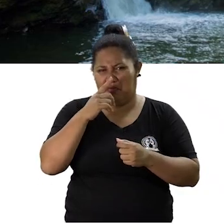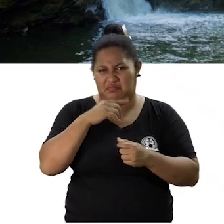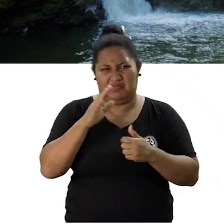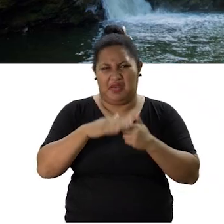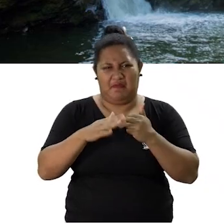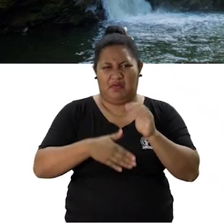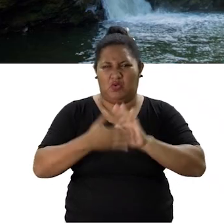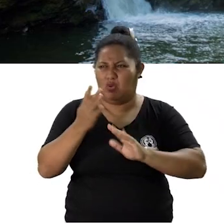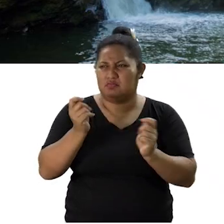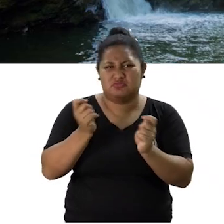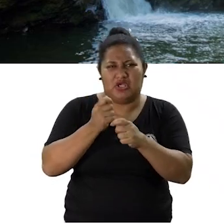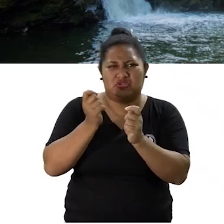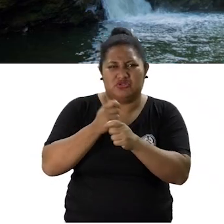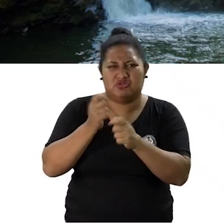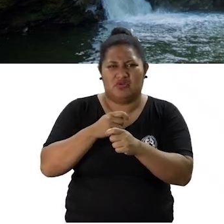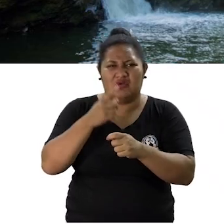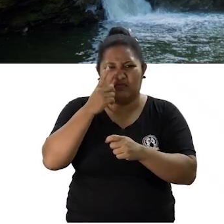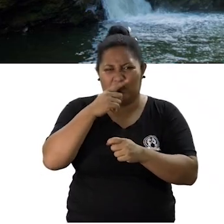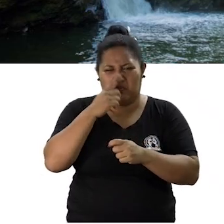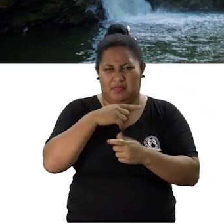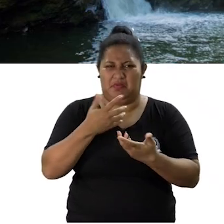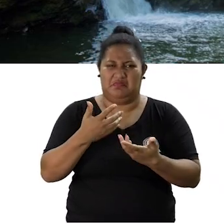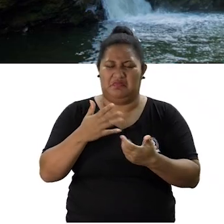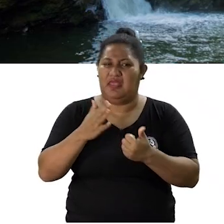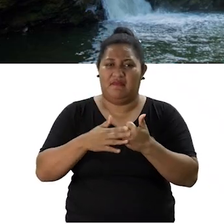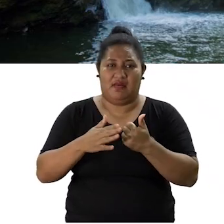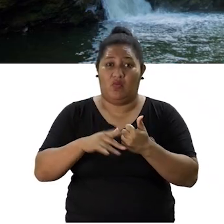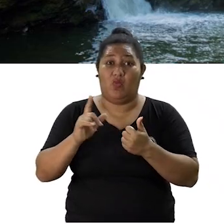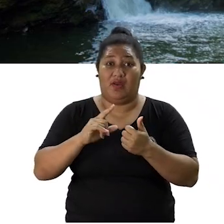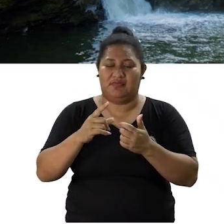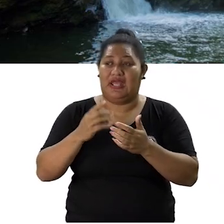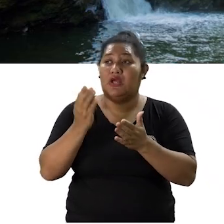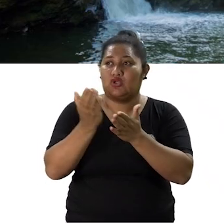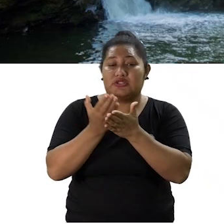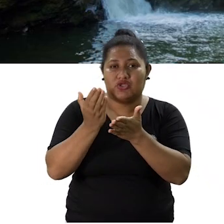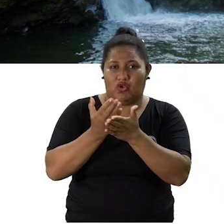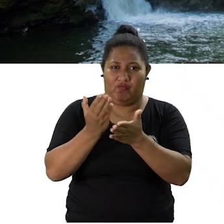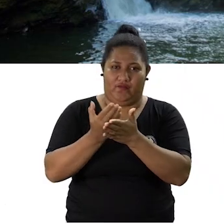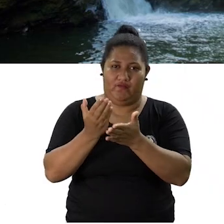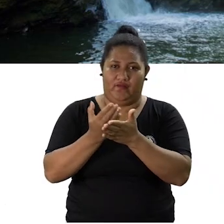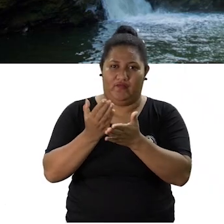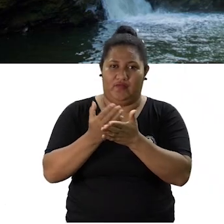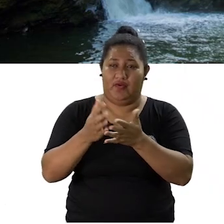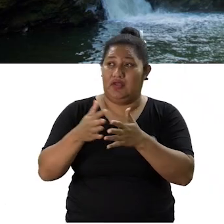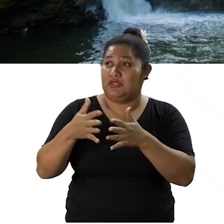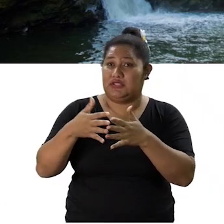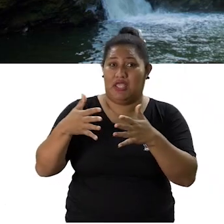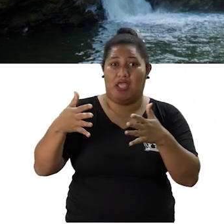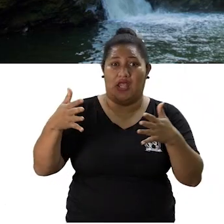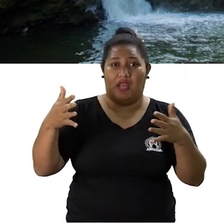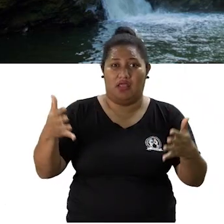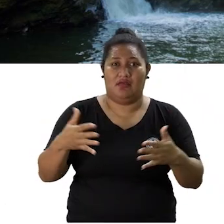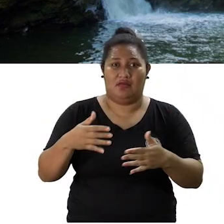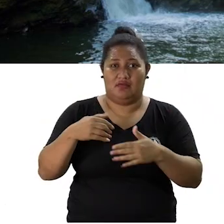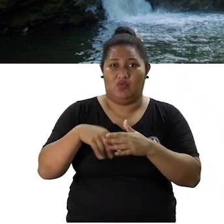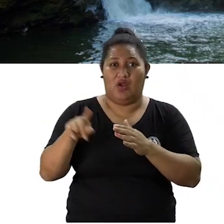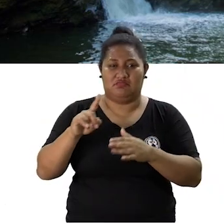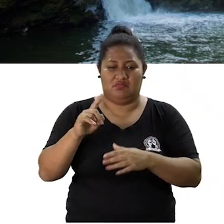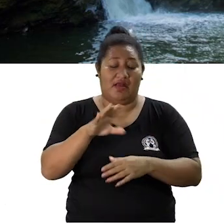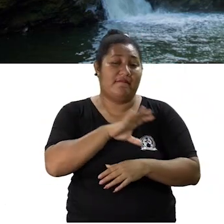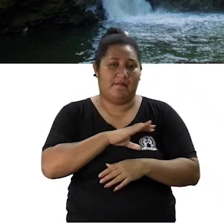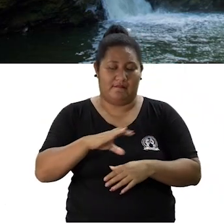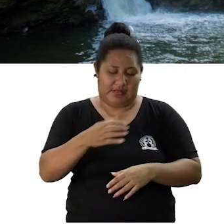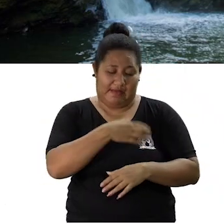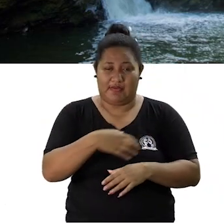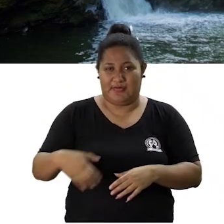ni suinga e whai e tangata. Le ala e whaasaola ia o whaasao te tele nei ale malo e